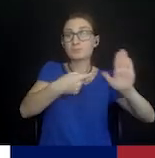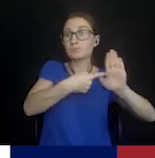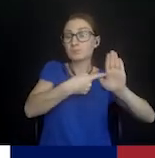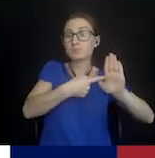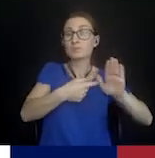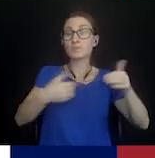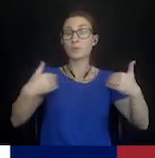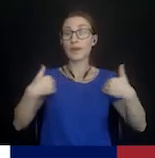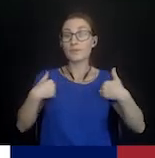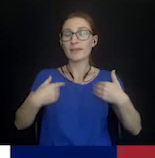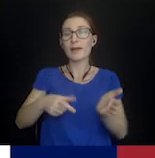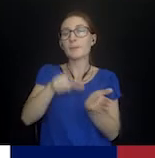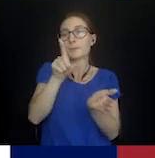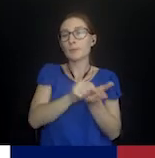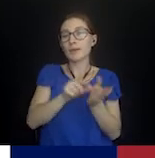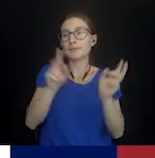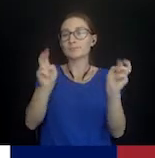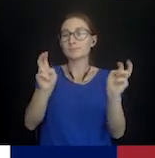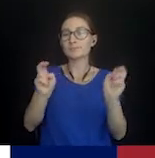having a print handicap.